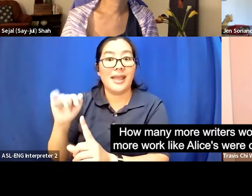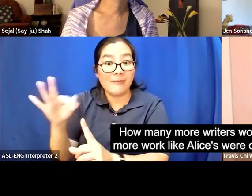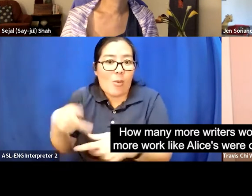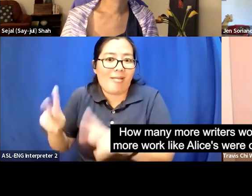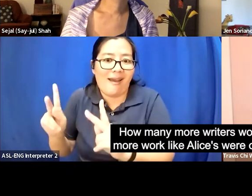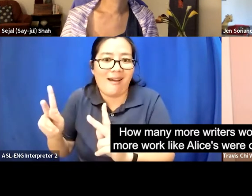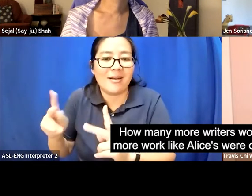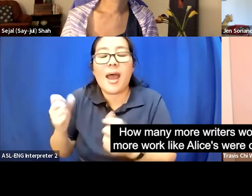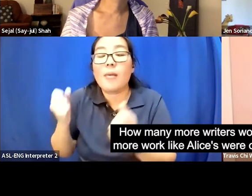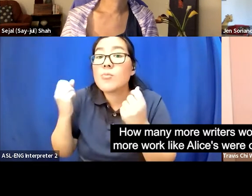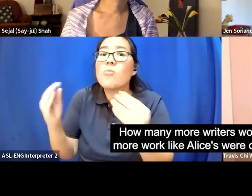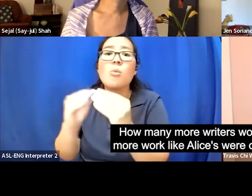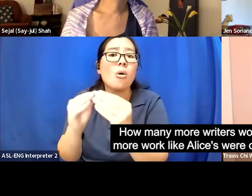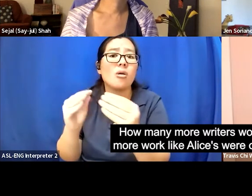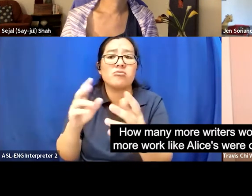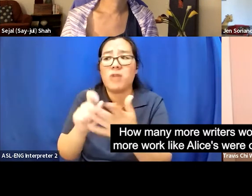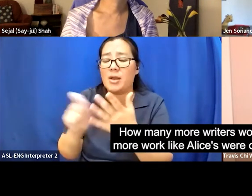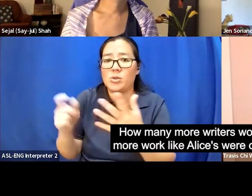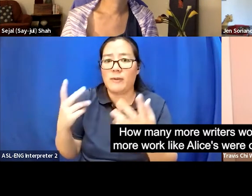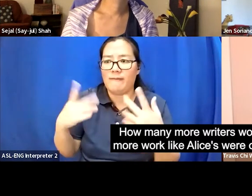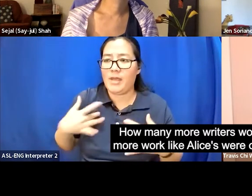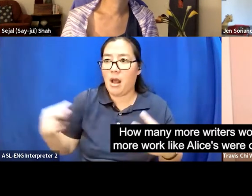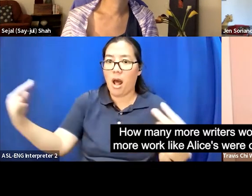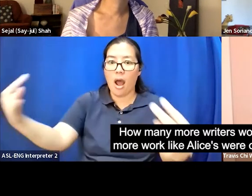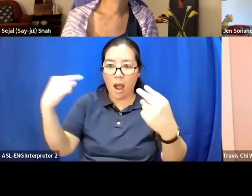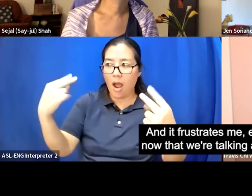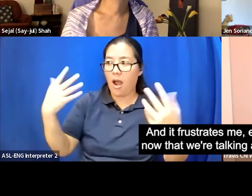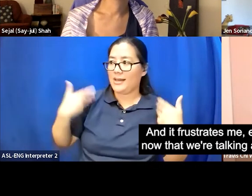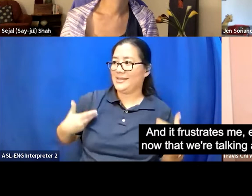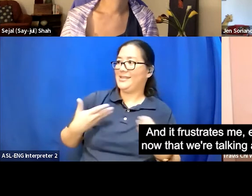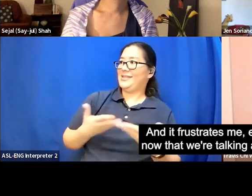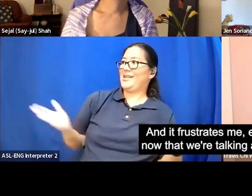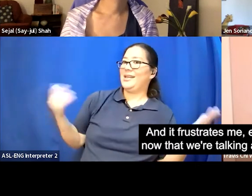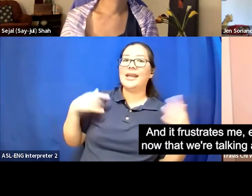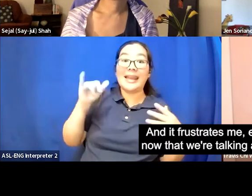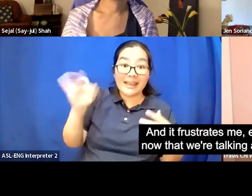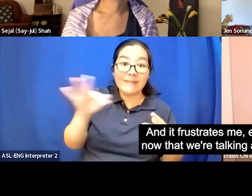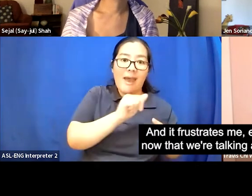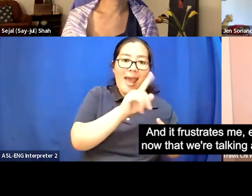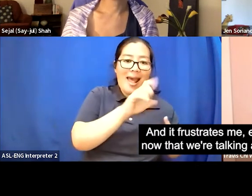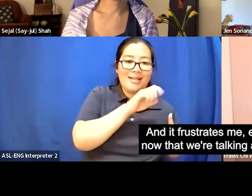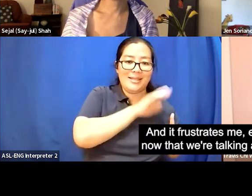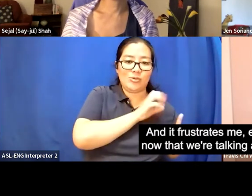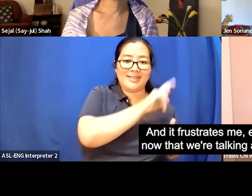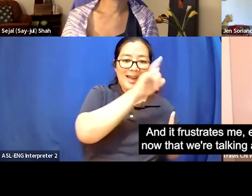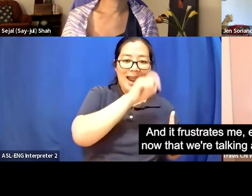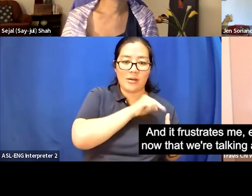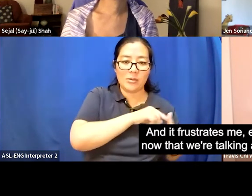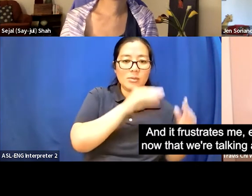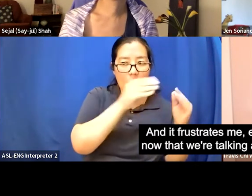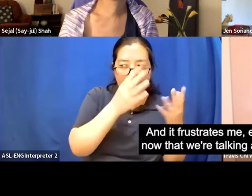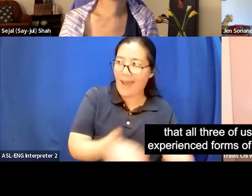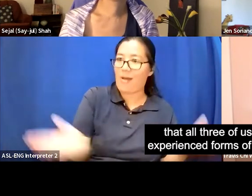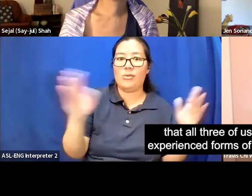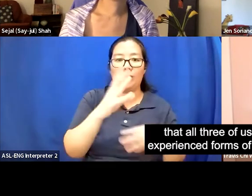feel seen if more work like Alice's were out in the world. And it frustrates me, especially now that we're talking